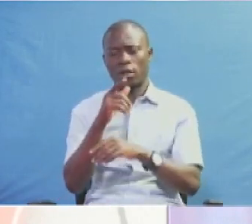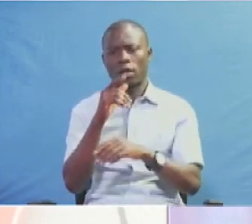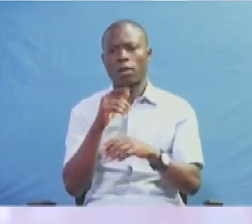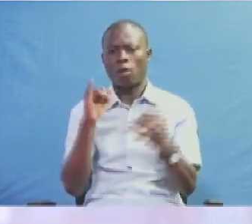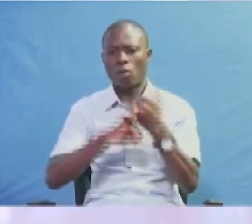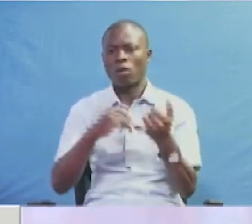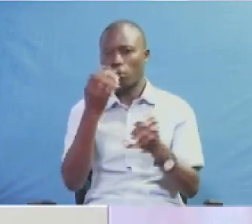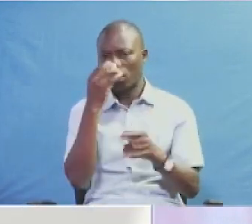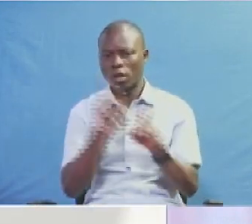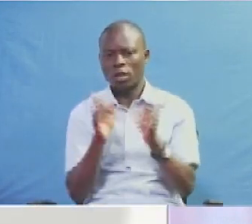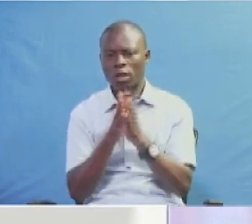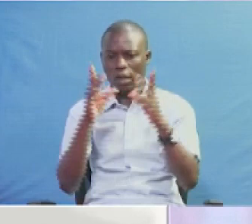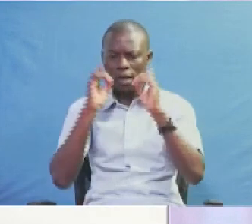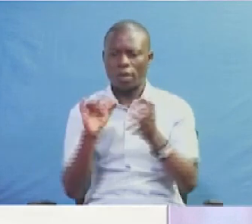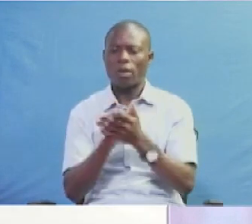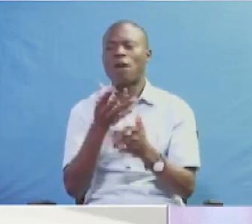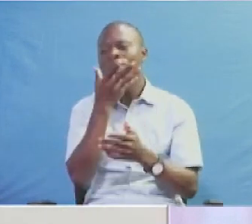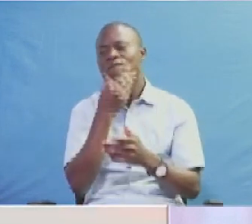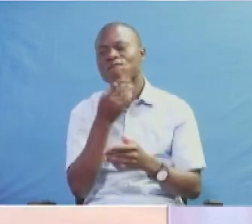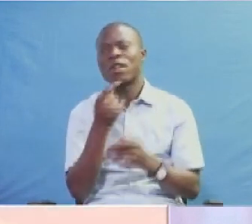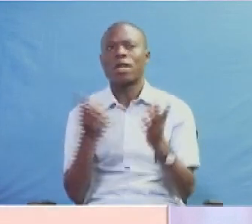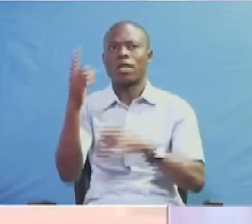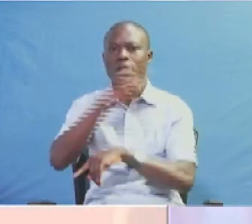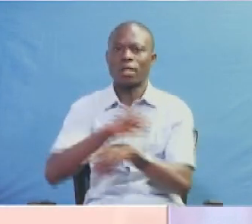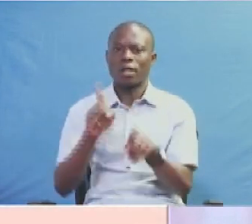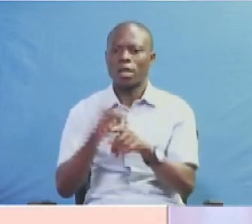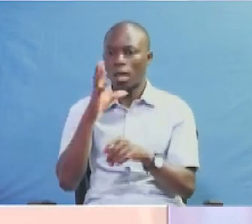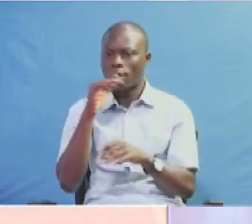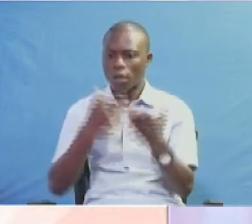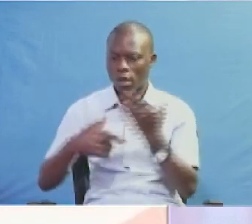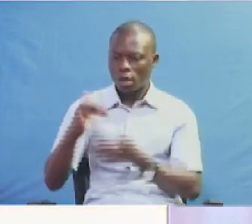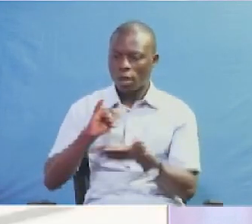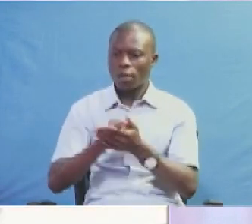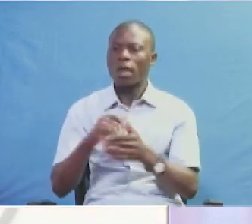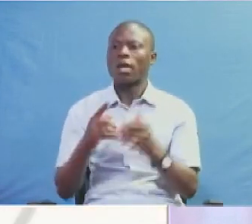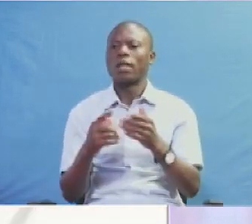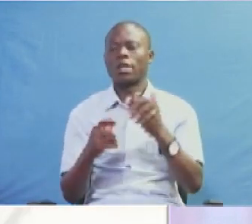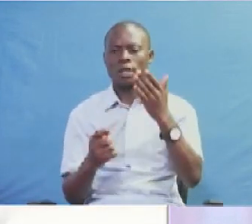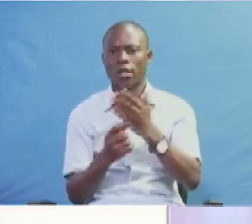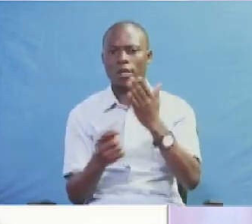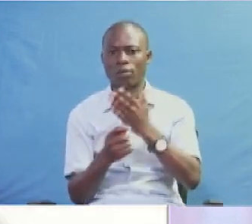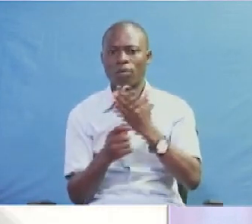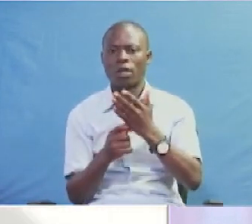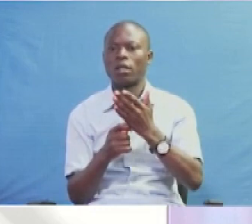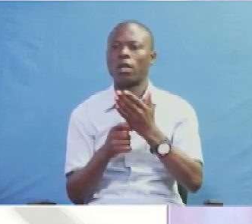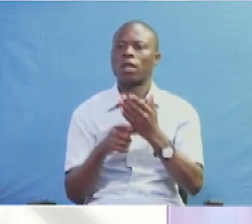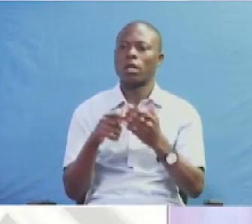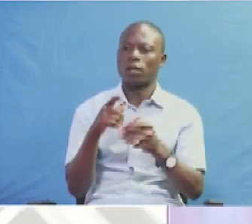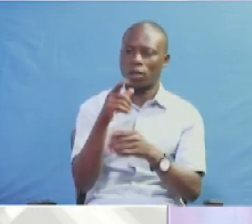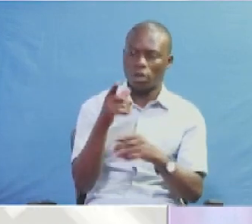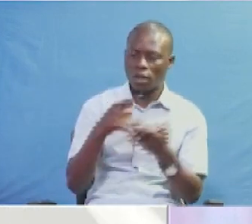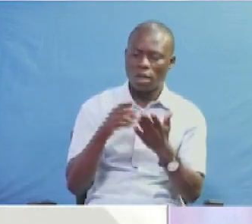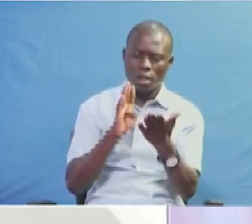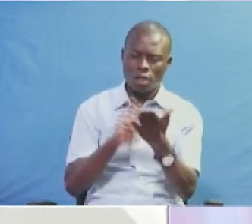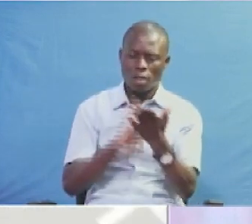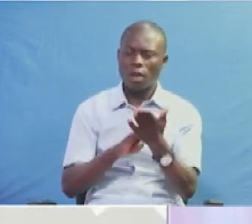important date, which coincided with Father's Day. Speaking at Mwatate Primary School in Taita Taveta County today, the First Lady commended